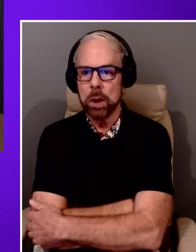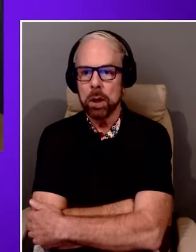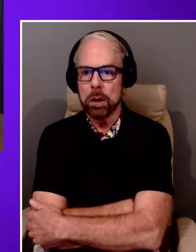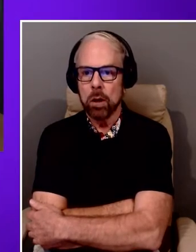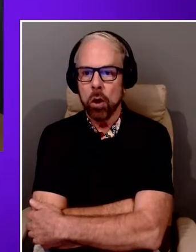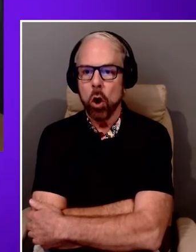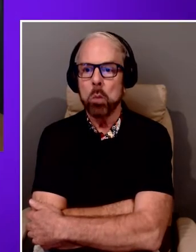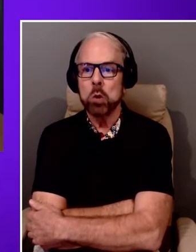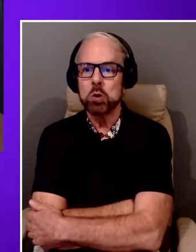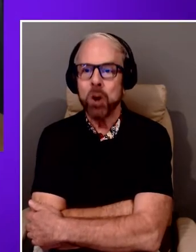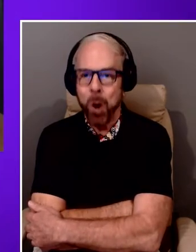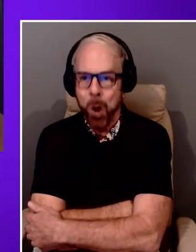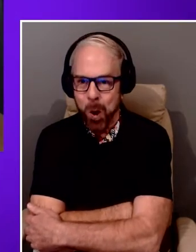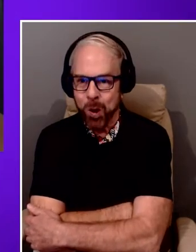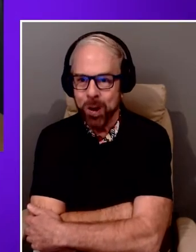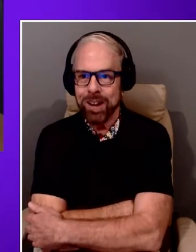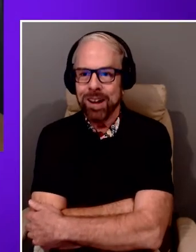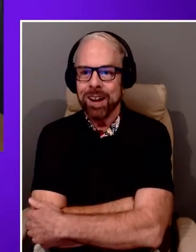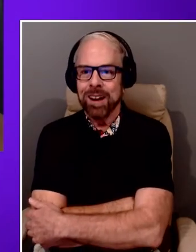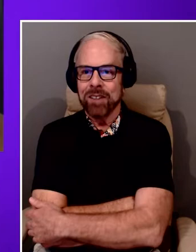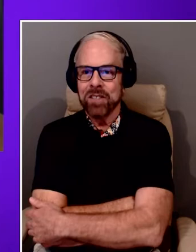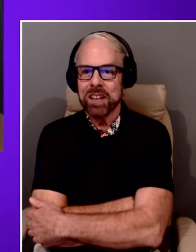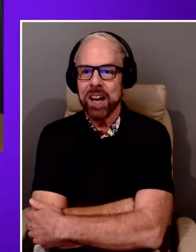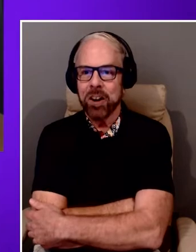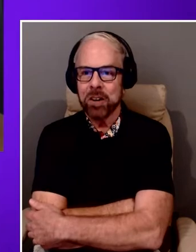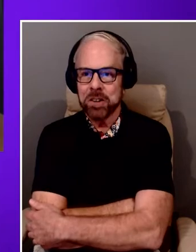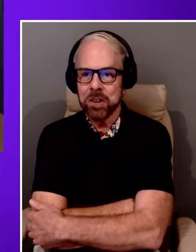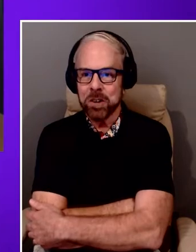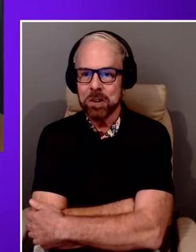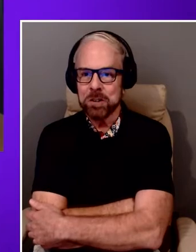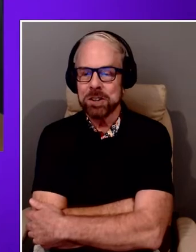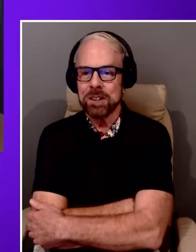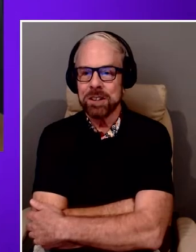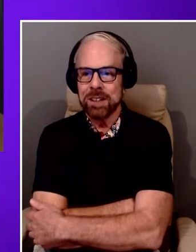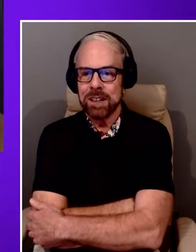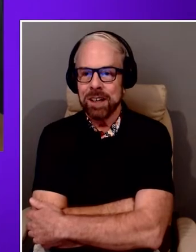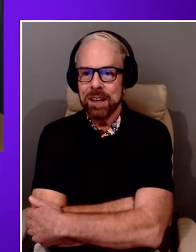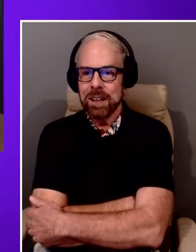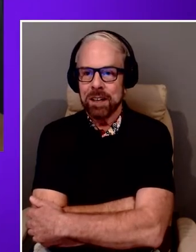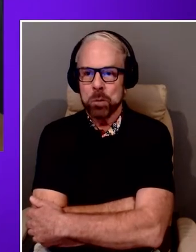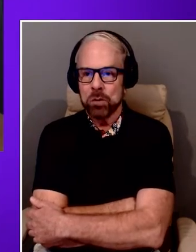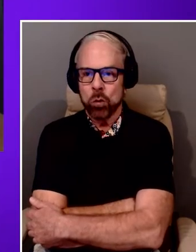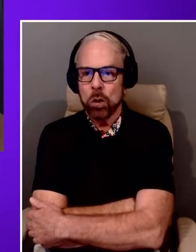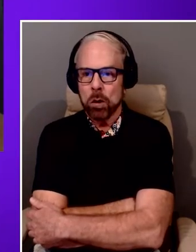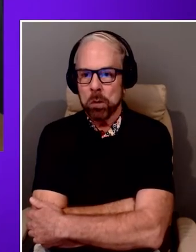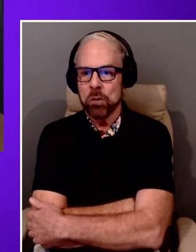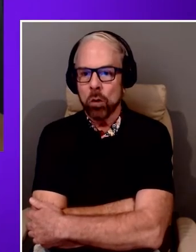mostly, but almost all of the characters